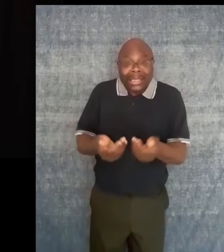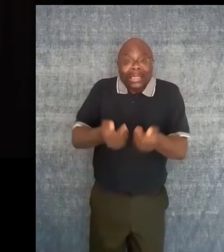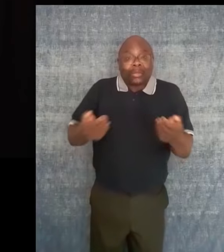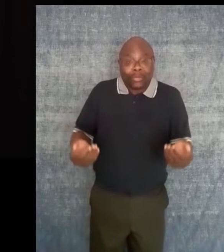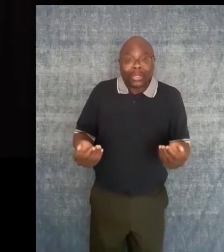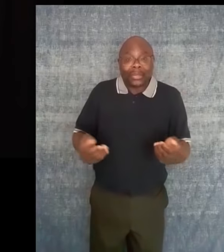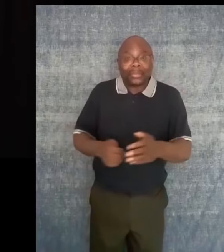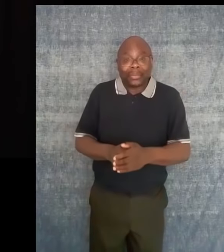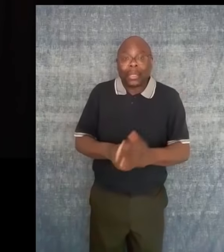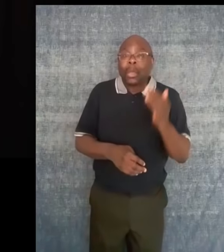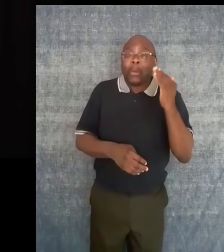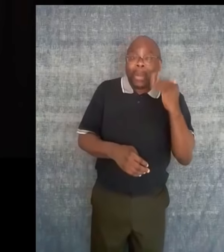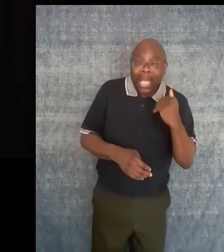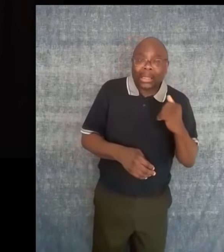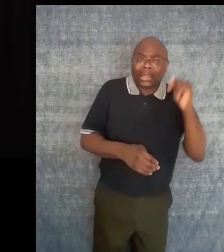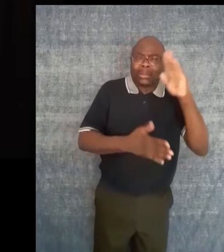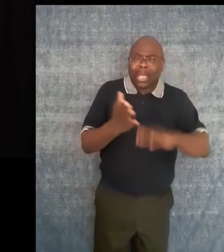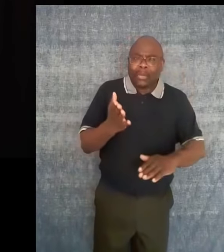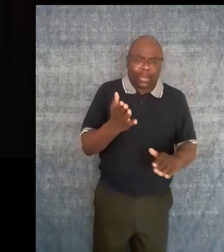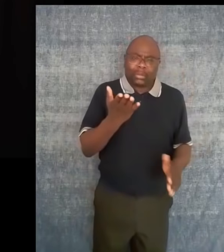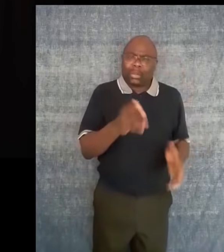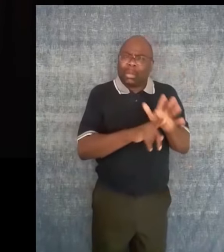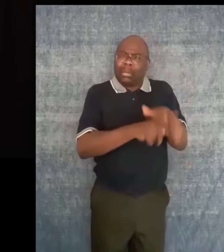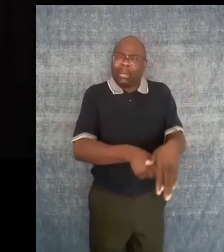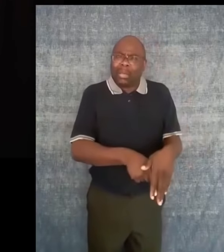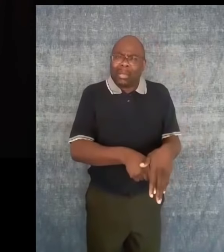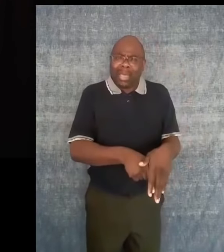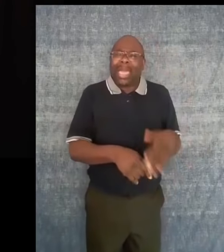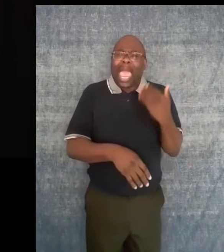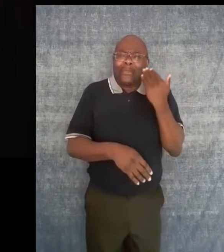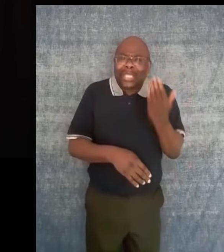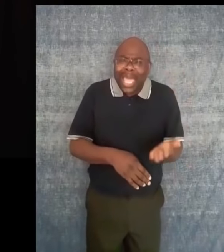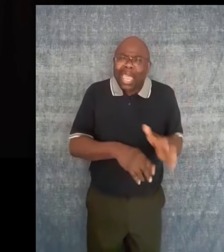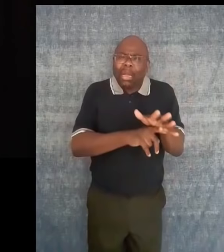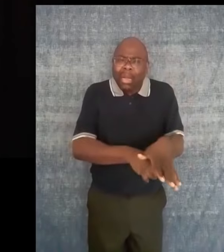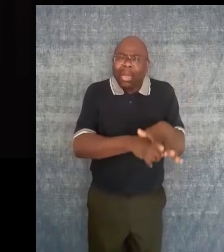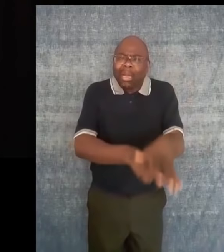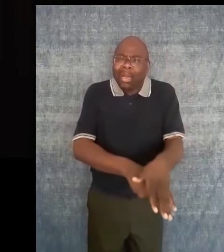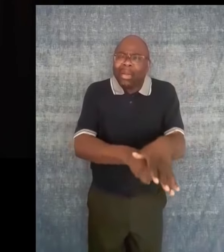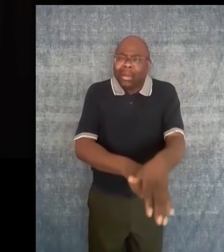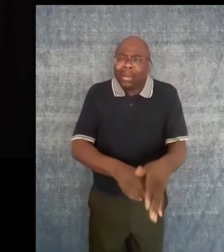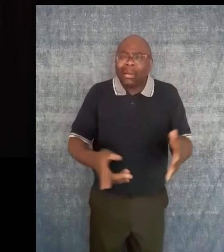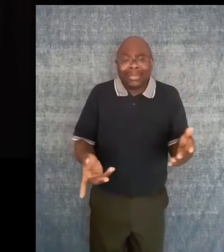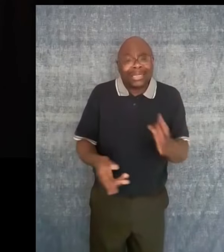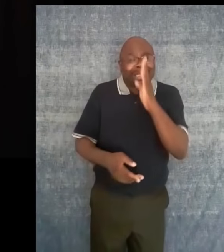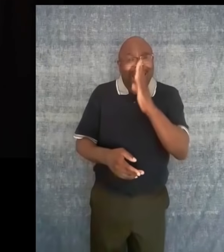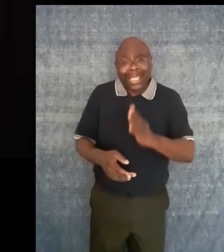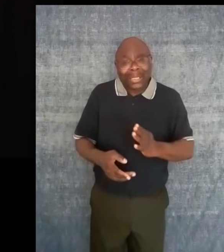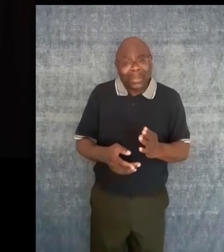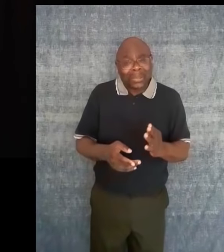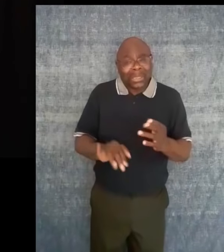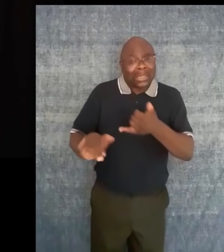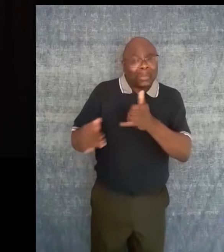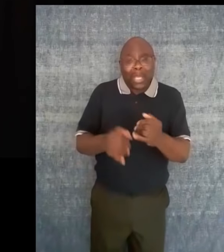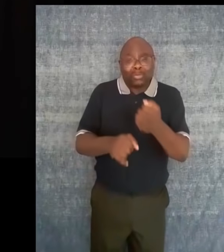white. Blacks experience the injustice on a daily basis, even very sadly at times